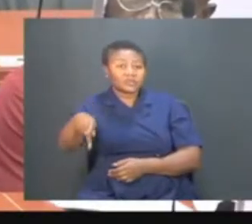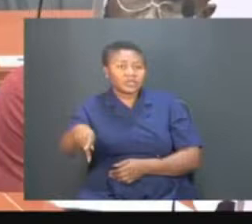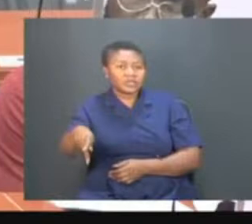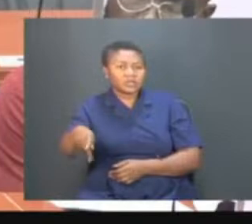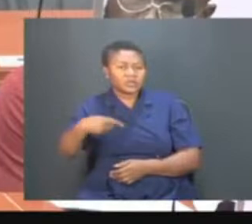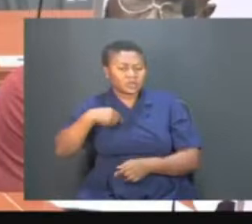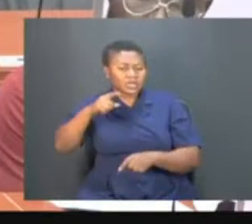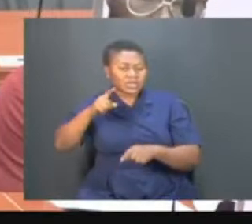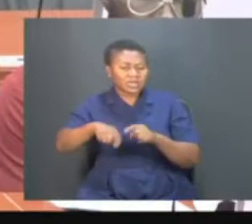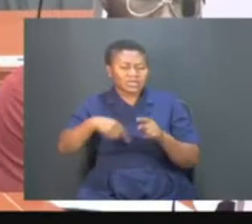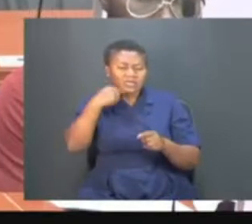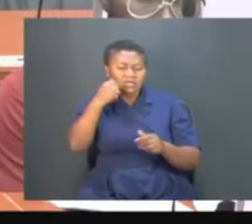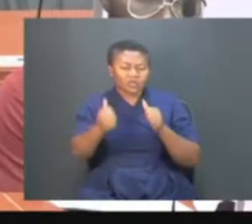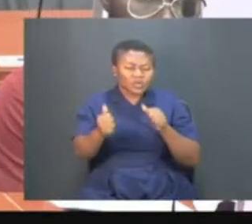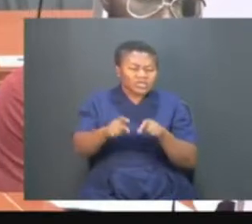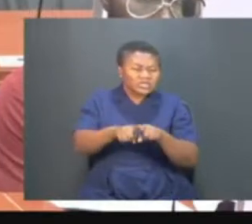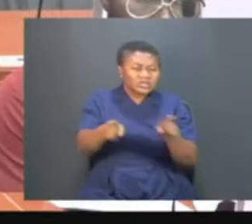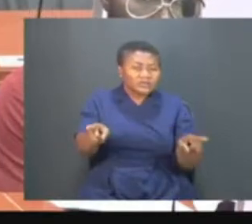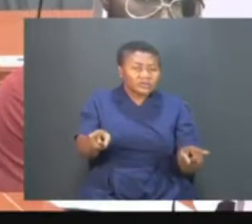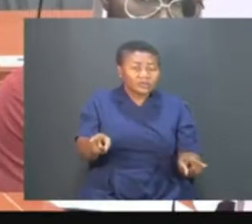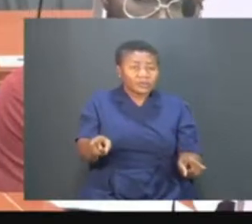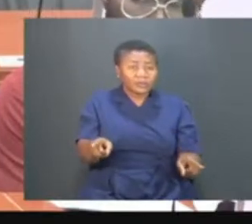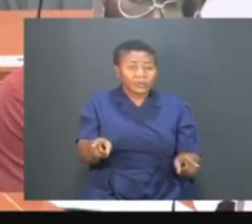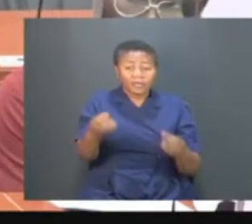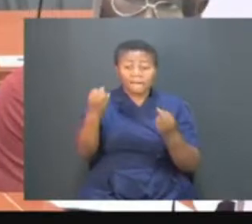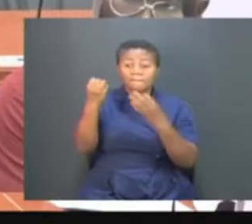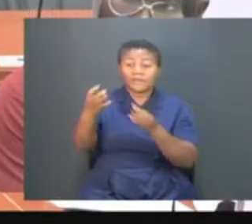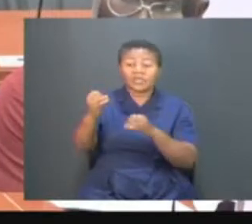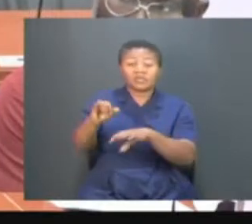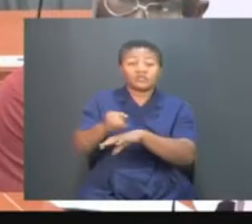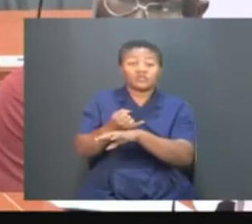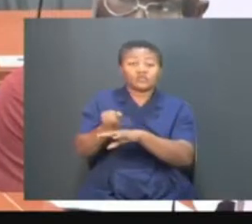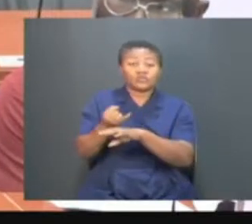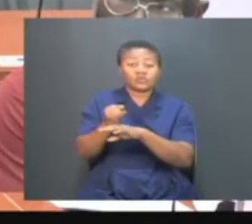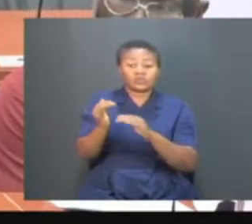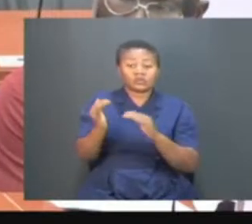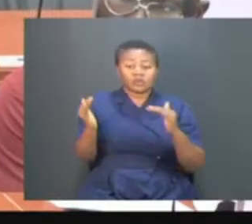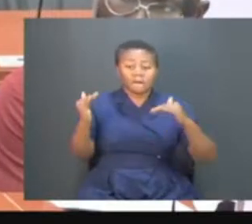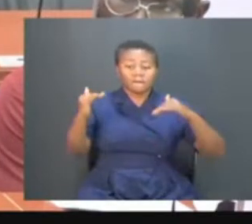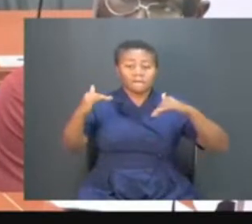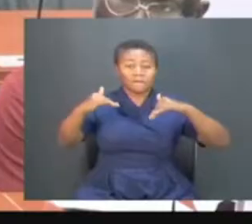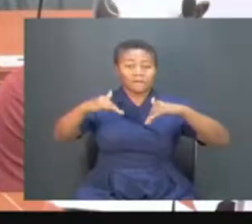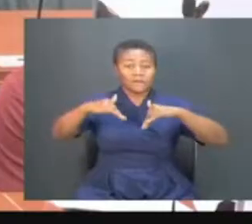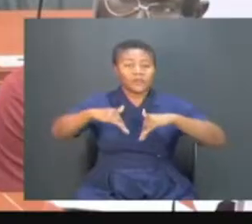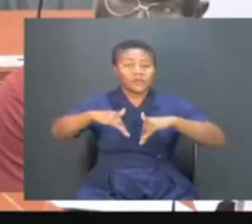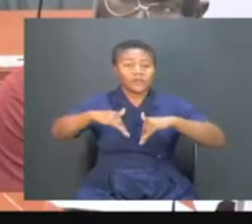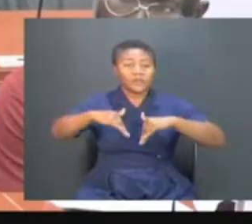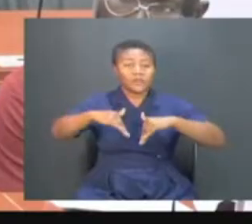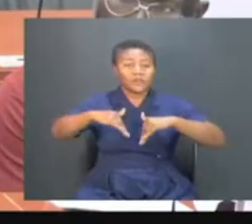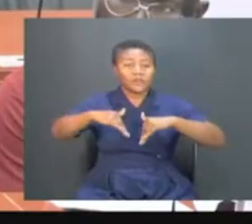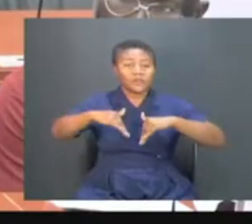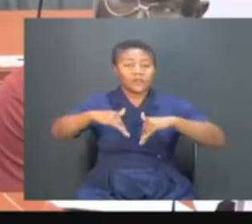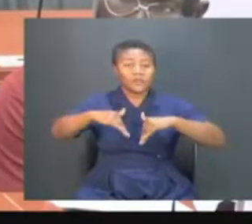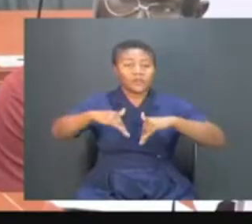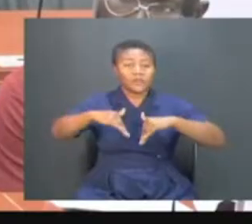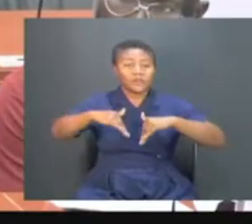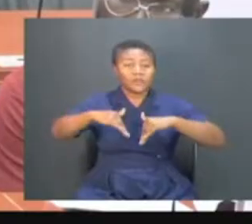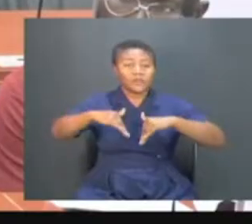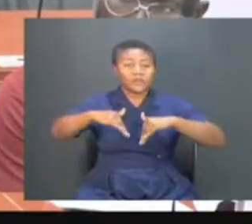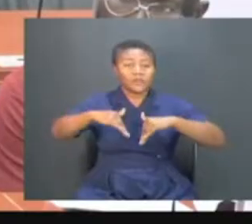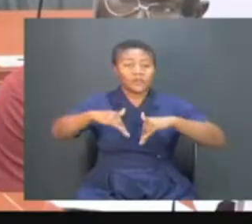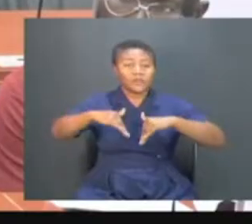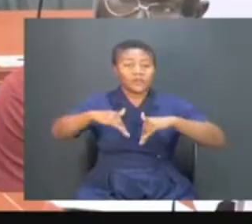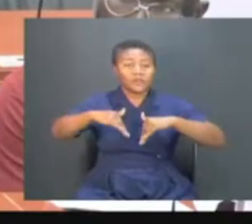of institutions that are already overlapping, that are already duplicated in terms of functions and